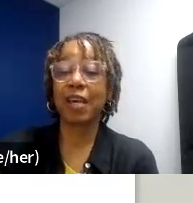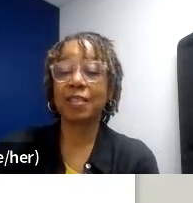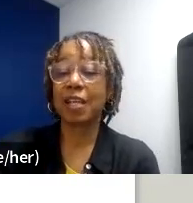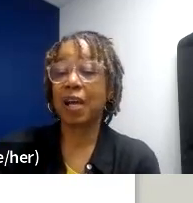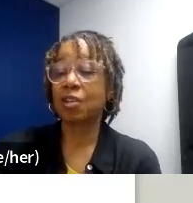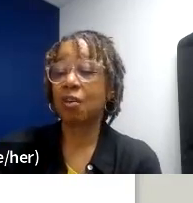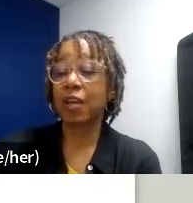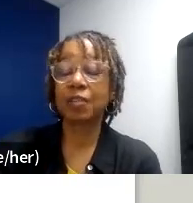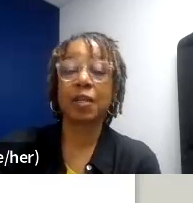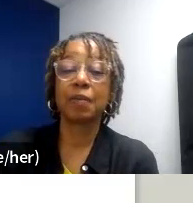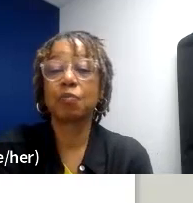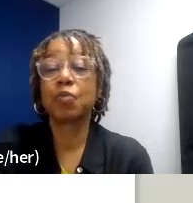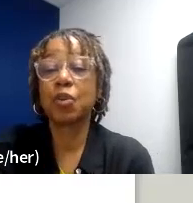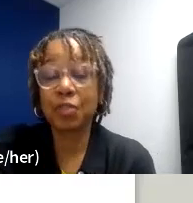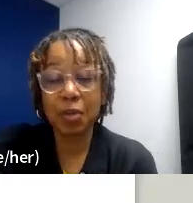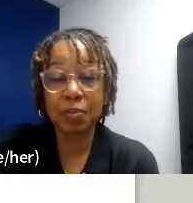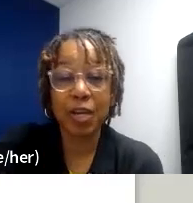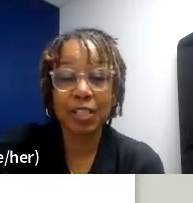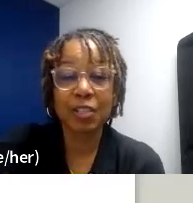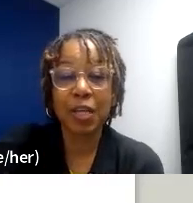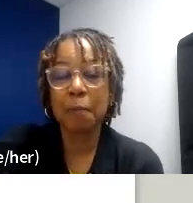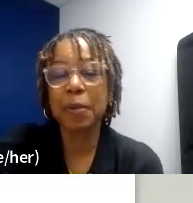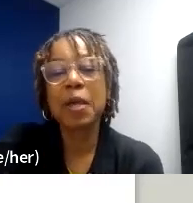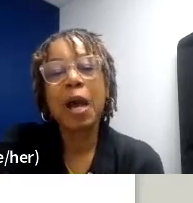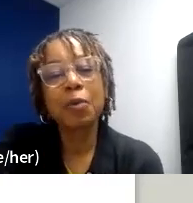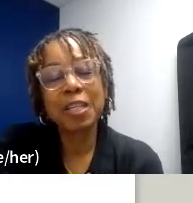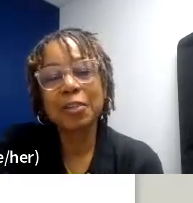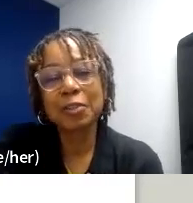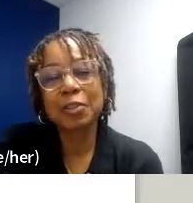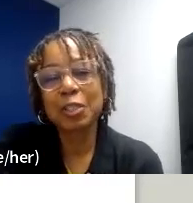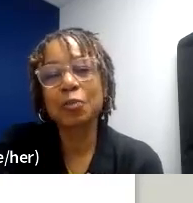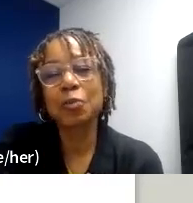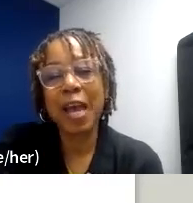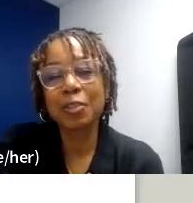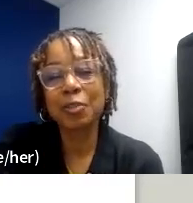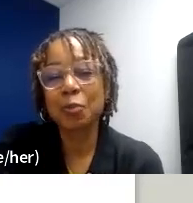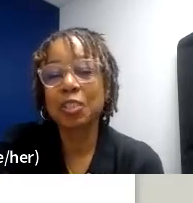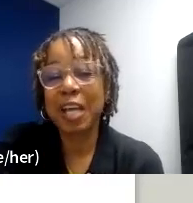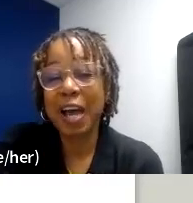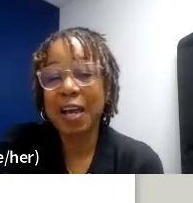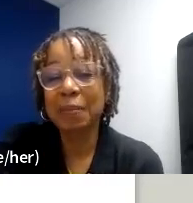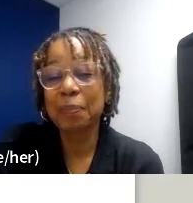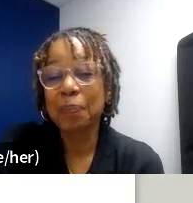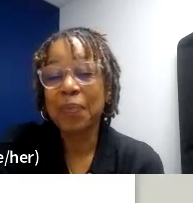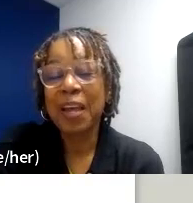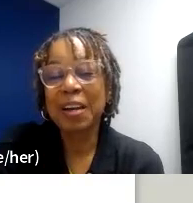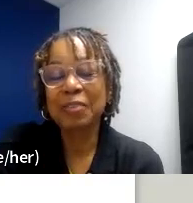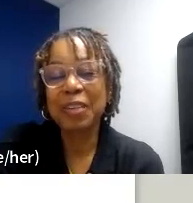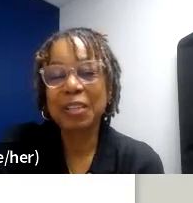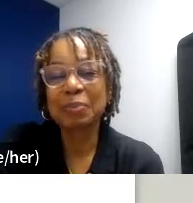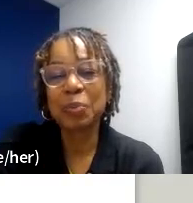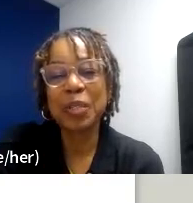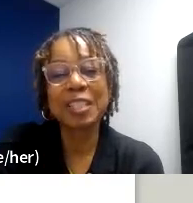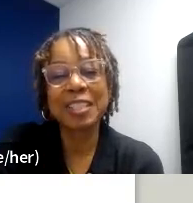that fast. I talk fast, but I'm nervous, so I'm trying to slow down. But I want to get on to the actual time